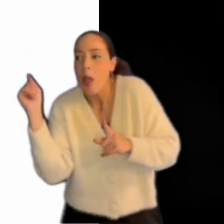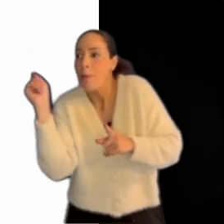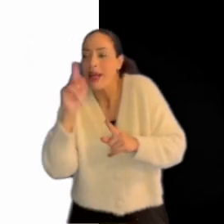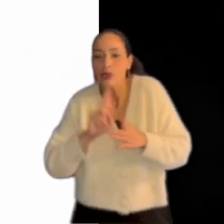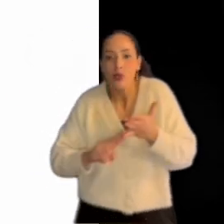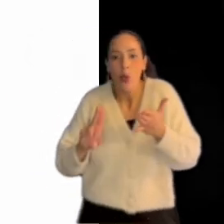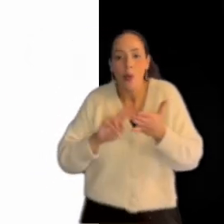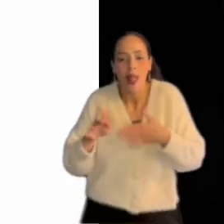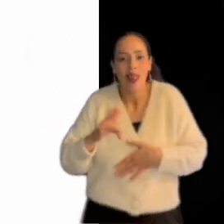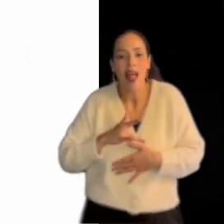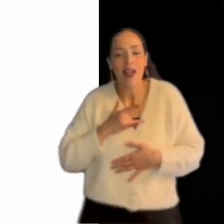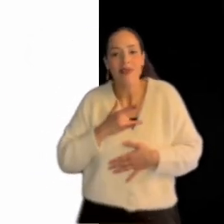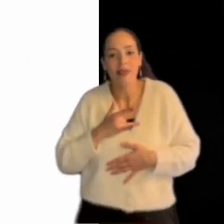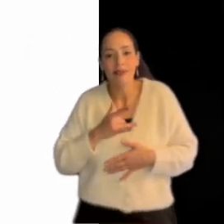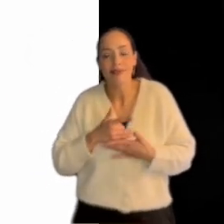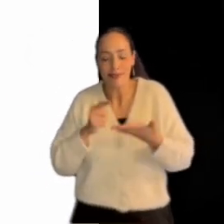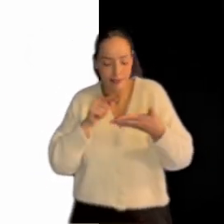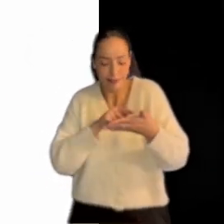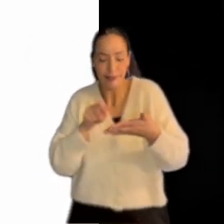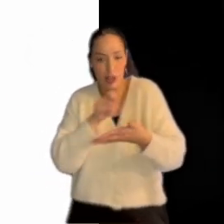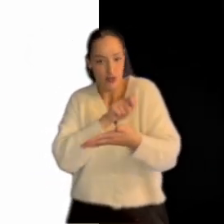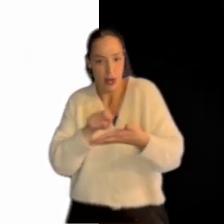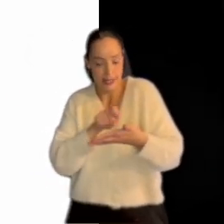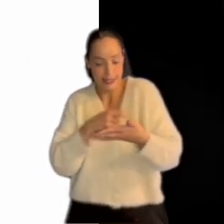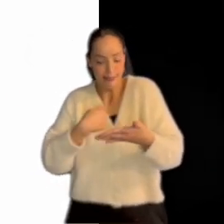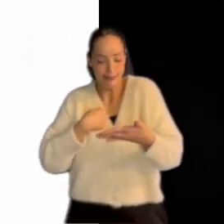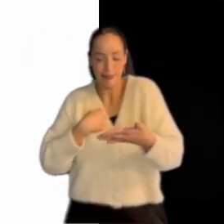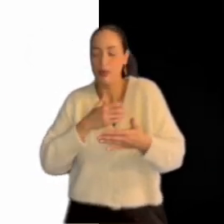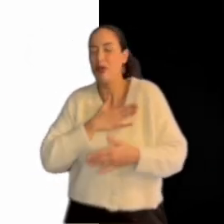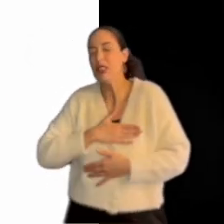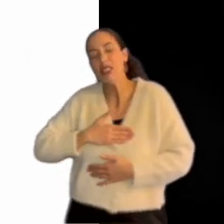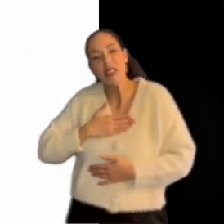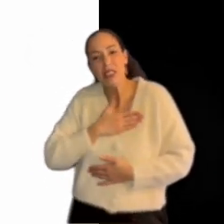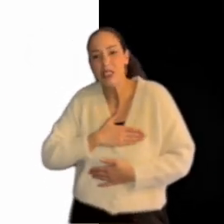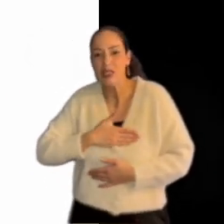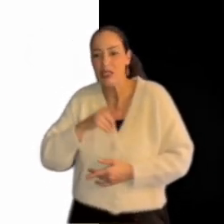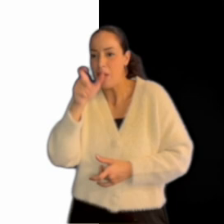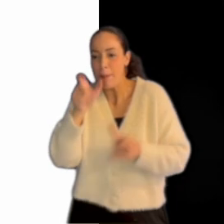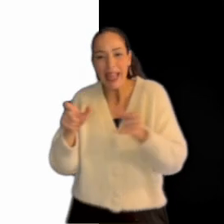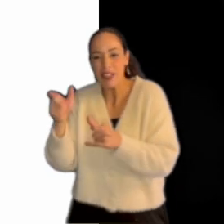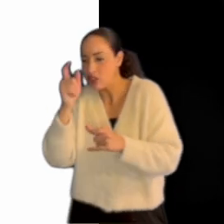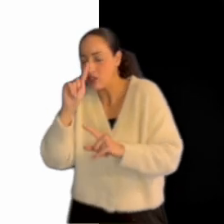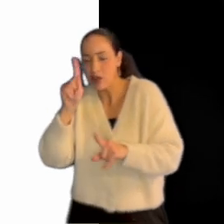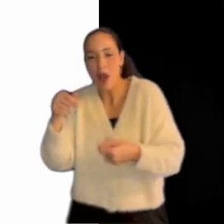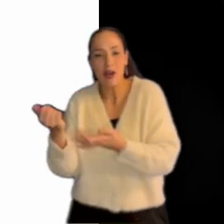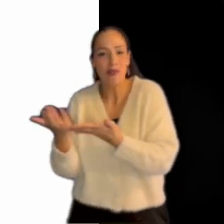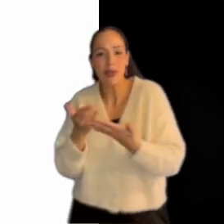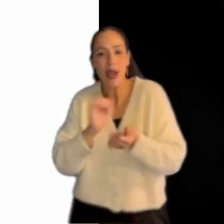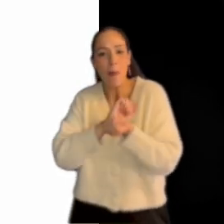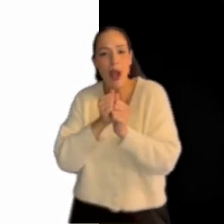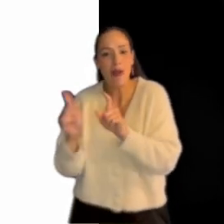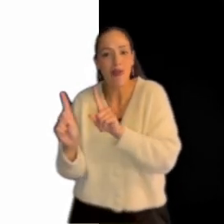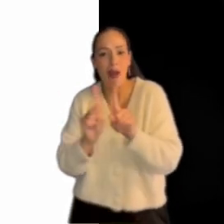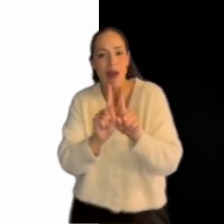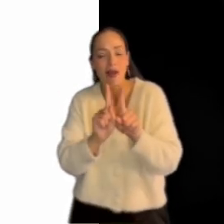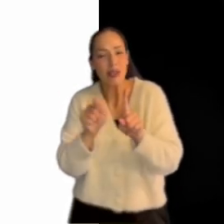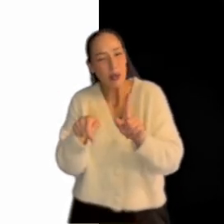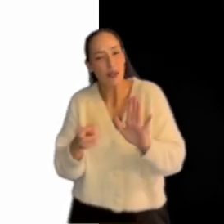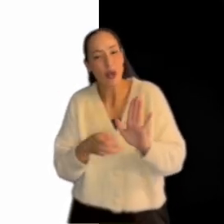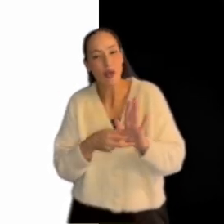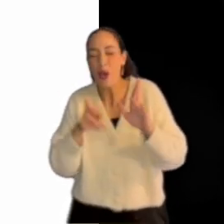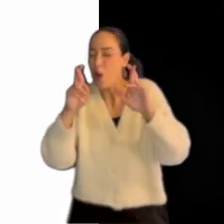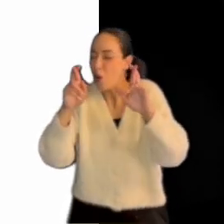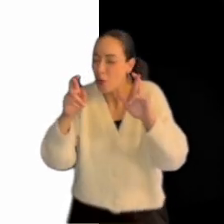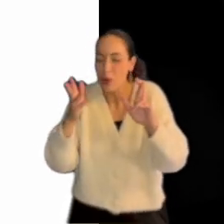We are incredibly sorry, but patients are unable to bring partners or other companions to this appointment. We hope that when the lockdown rules are eased,